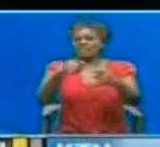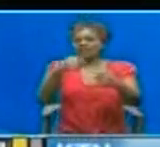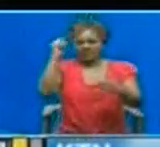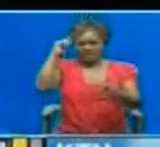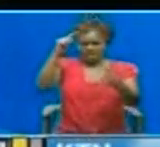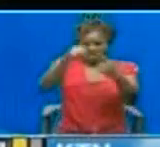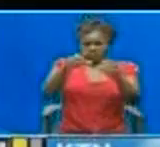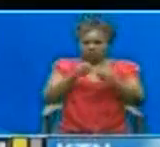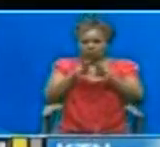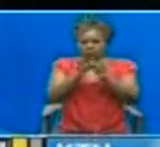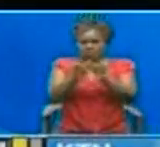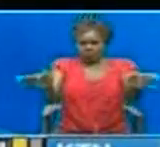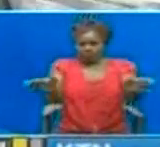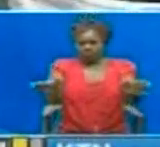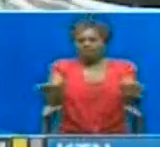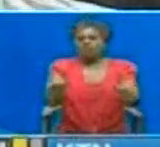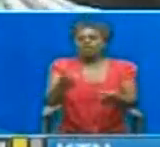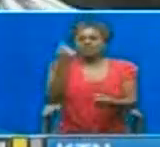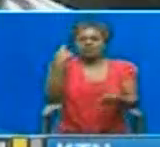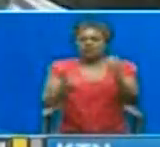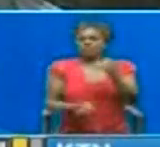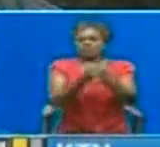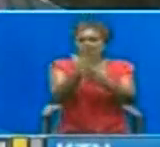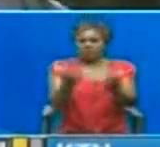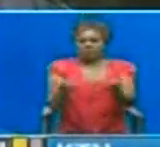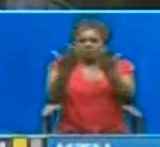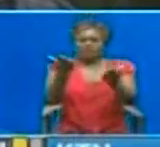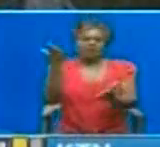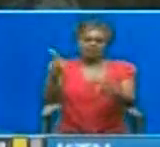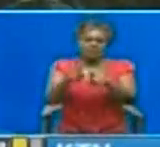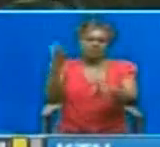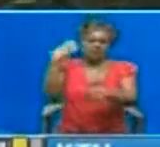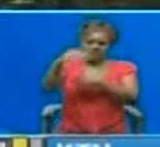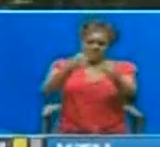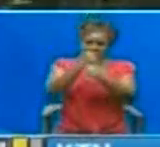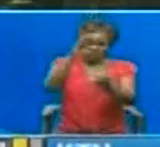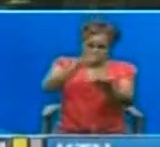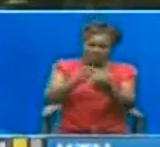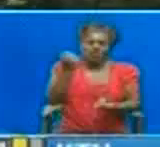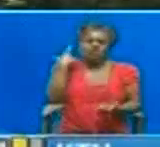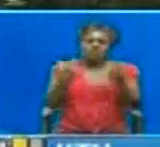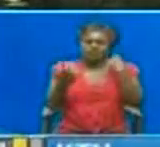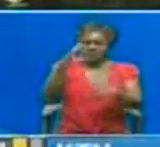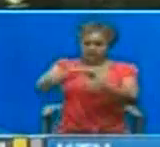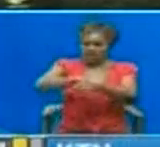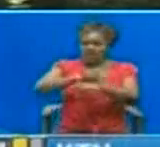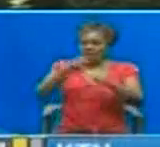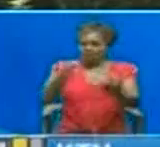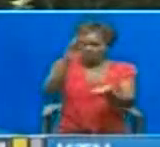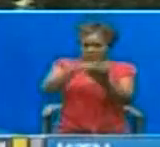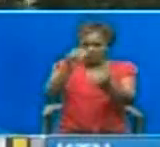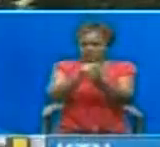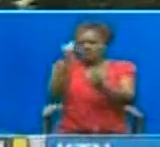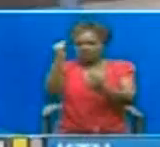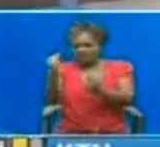at diversifying tea production to boost the farmers' income as the earnings last year dwindled. Tea earnings last year dropped to